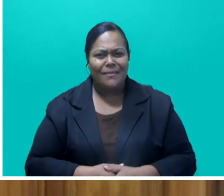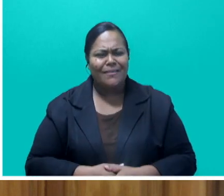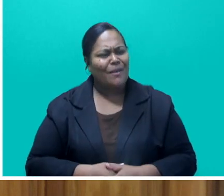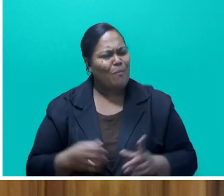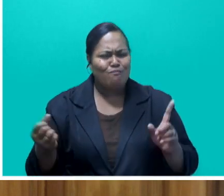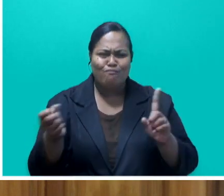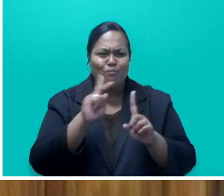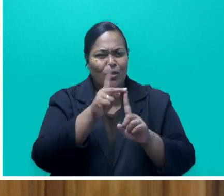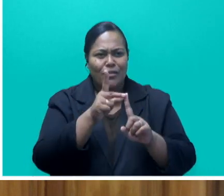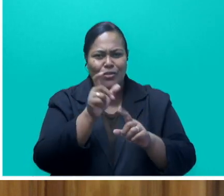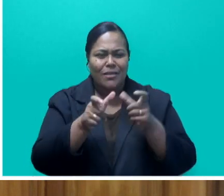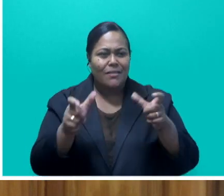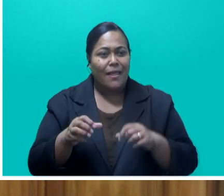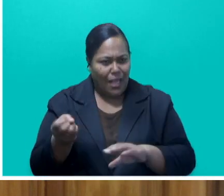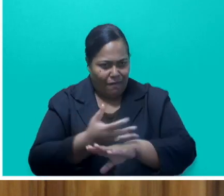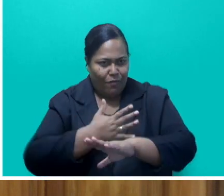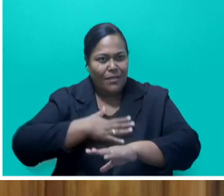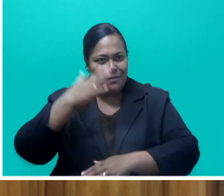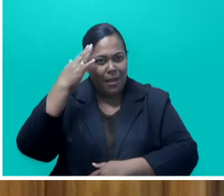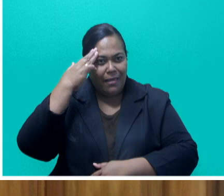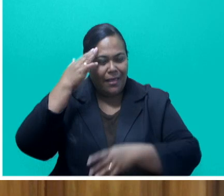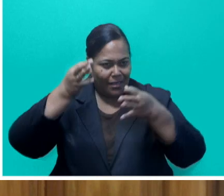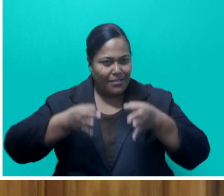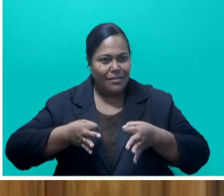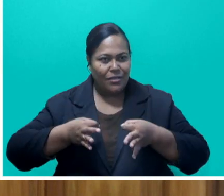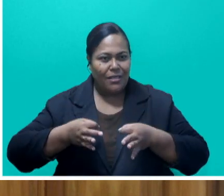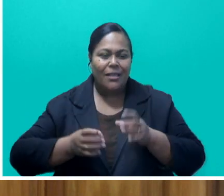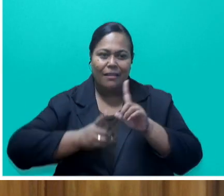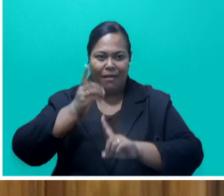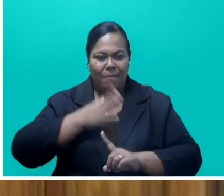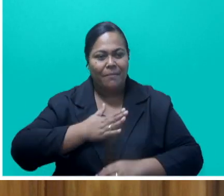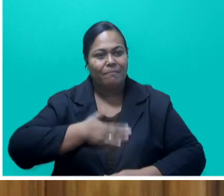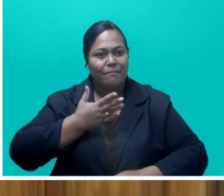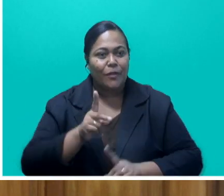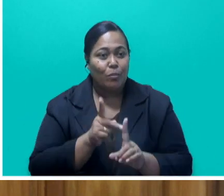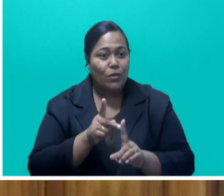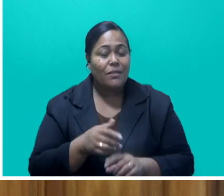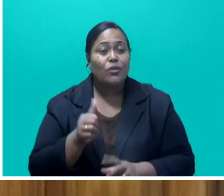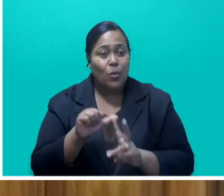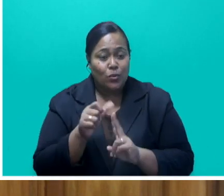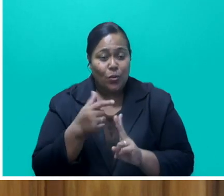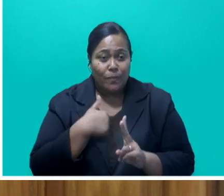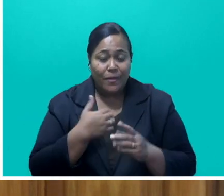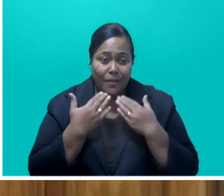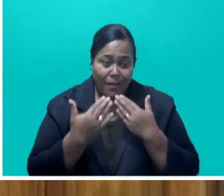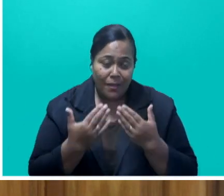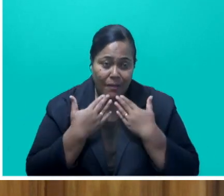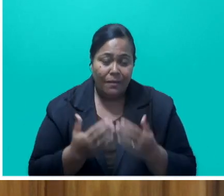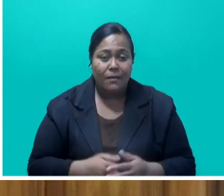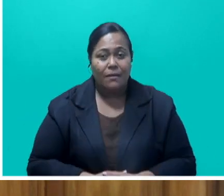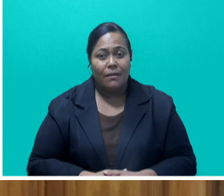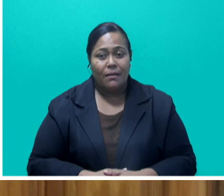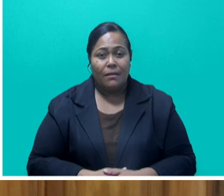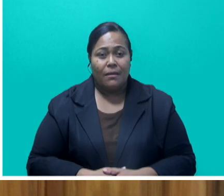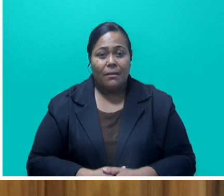have influenced my thinking and developed my interest in politics. I'm also indebted to the late